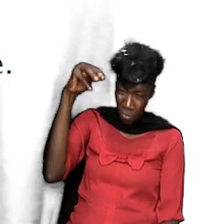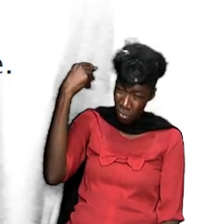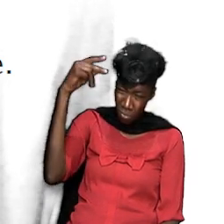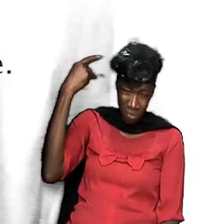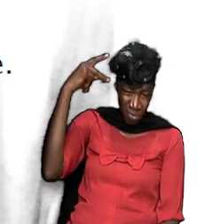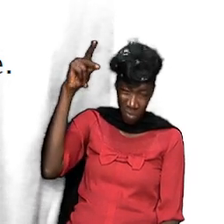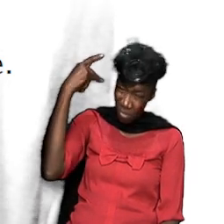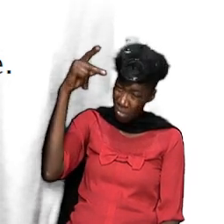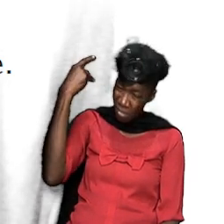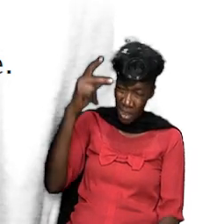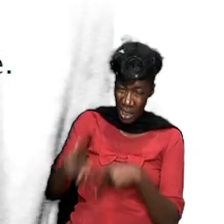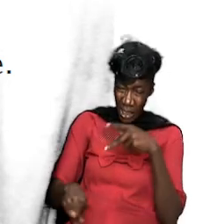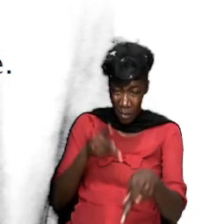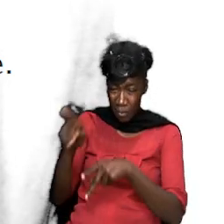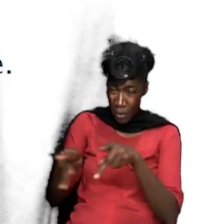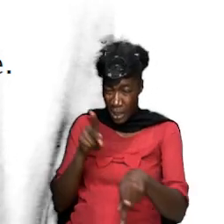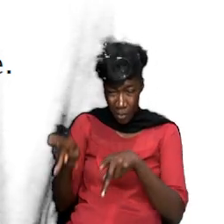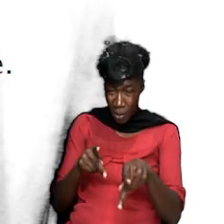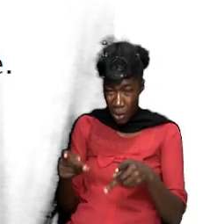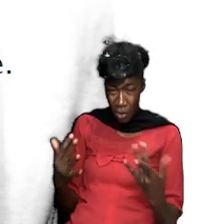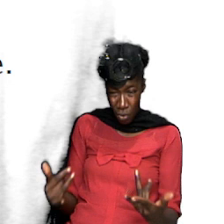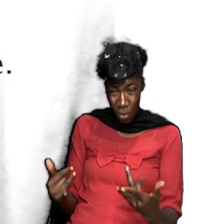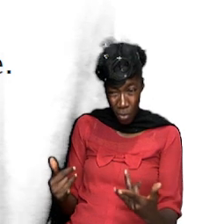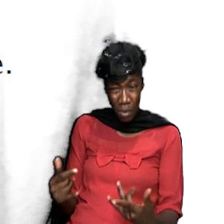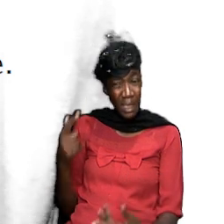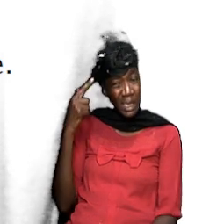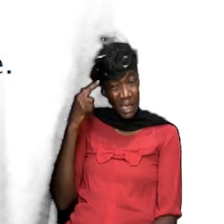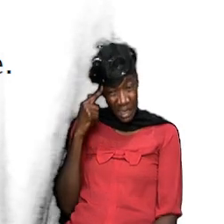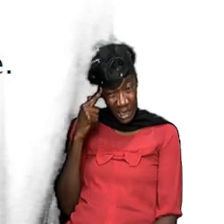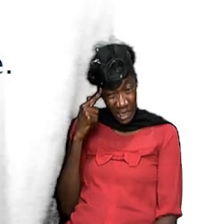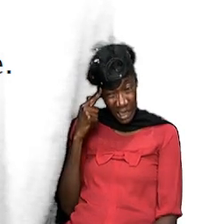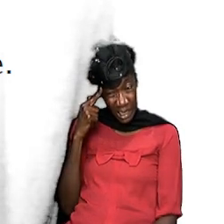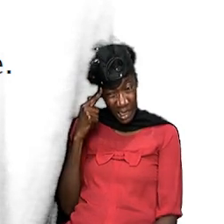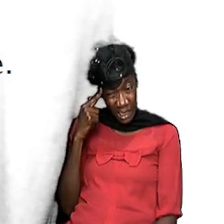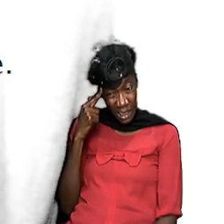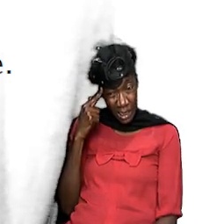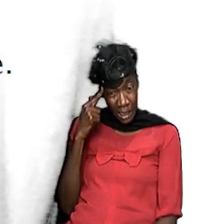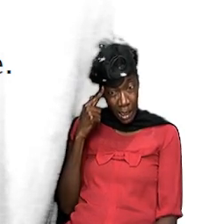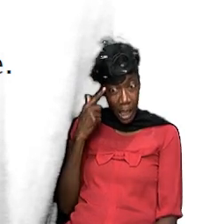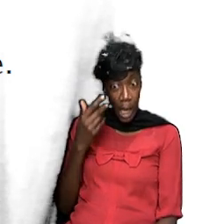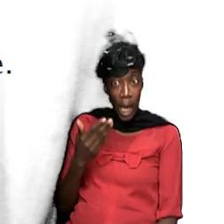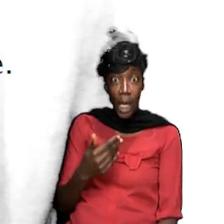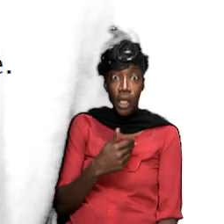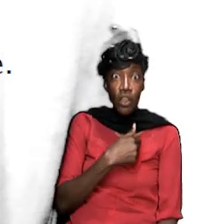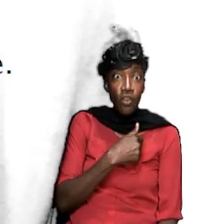You know, concerns that these are souls.